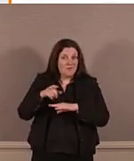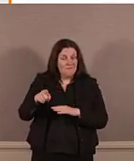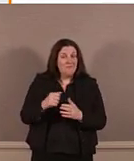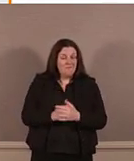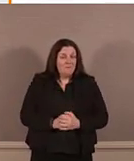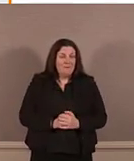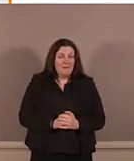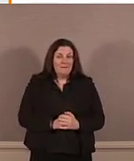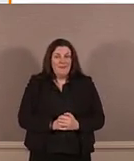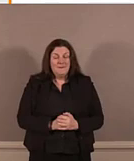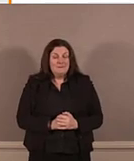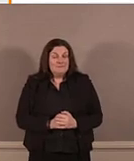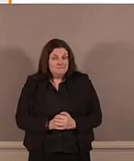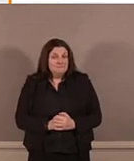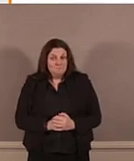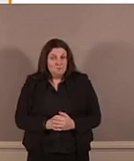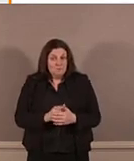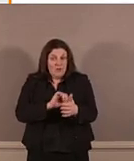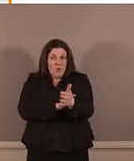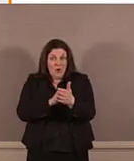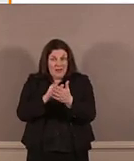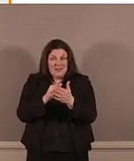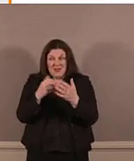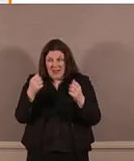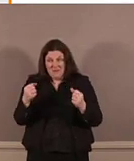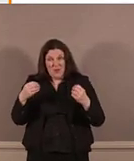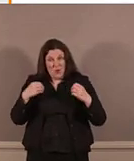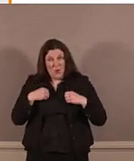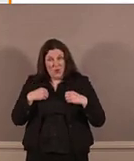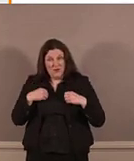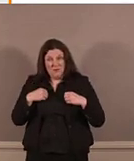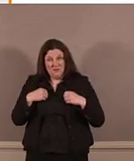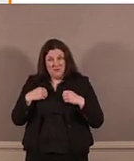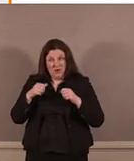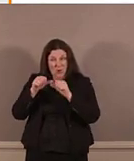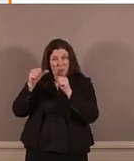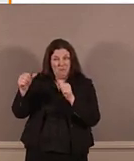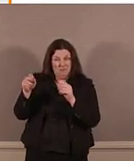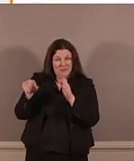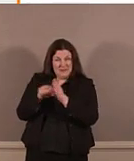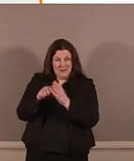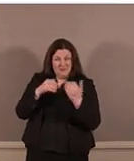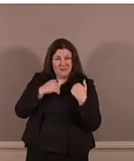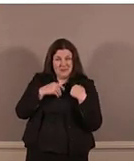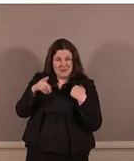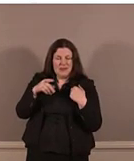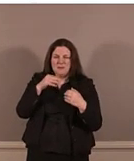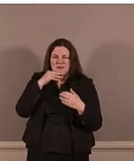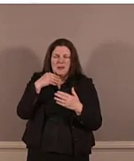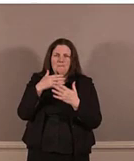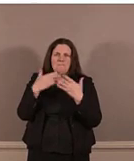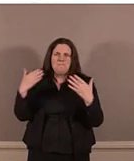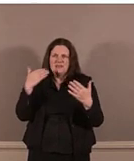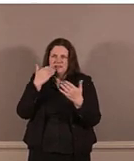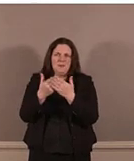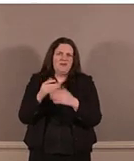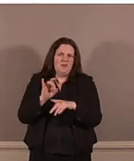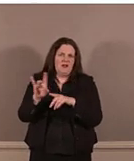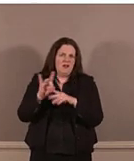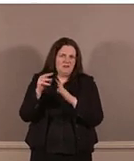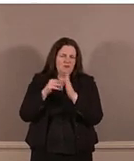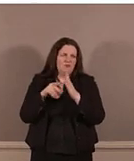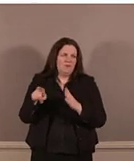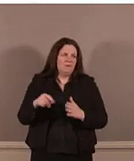as well, the organisation has their whole corporate social responsibility in that as well. So massive demand for that particular